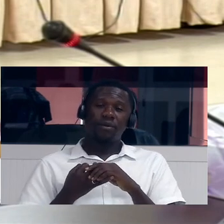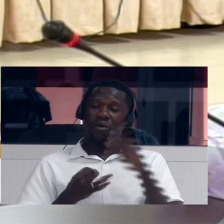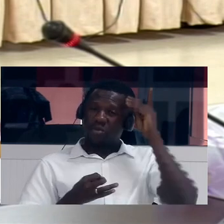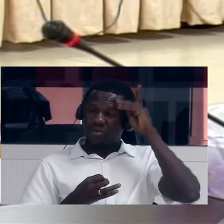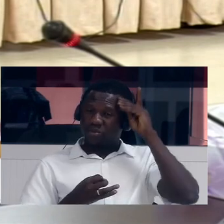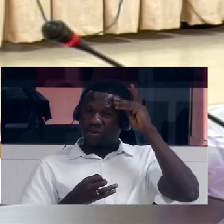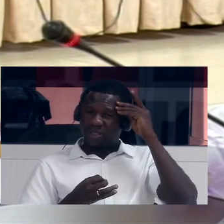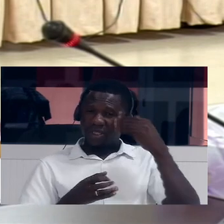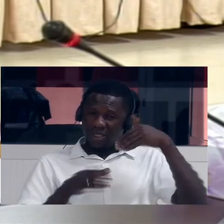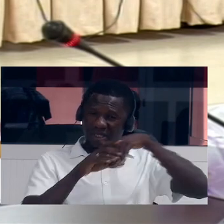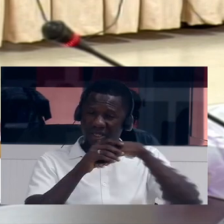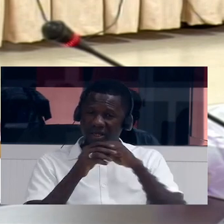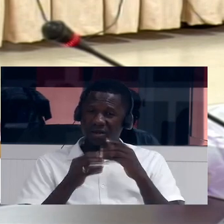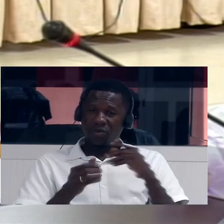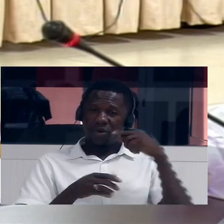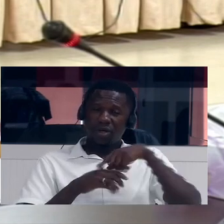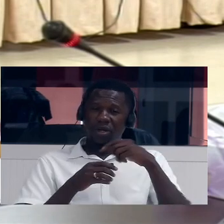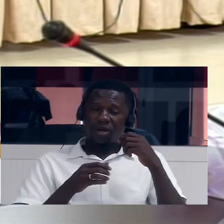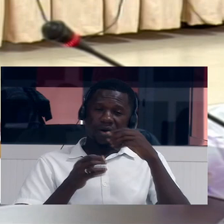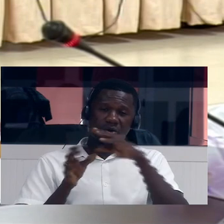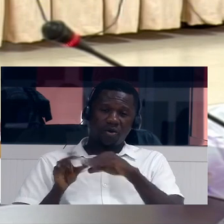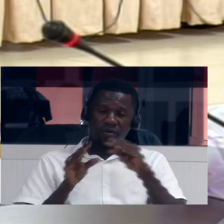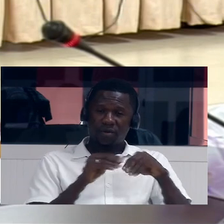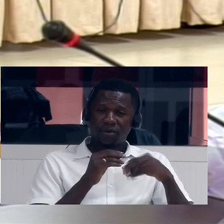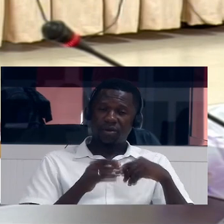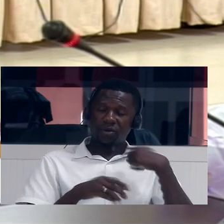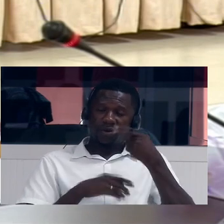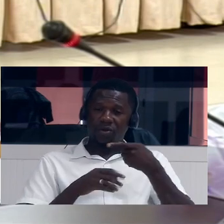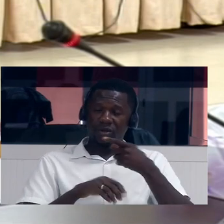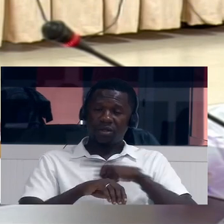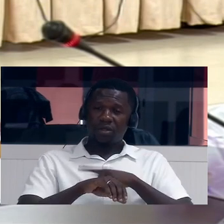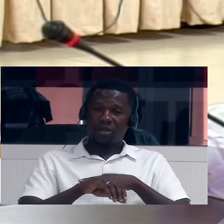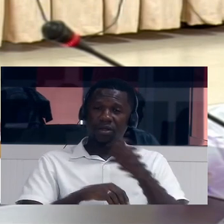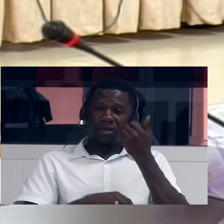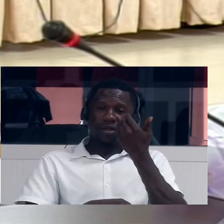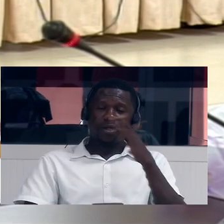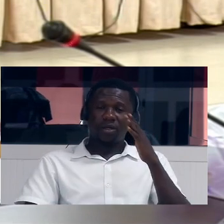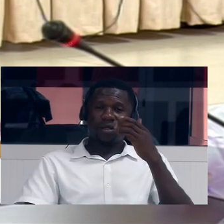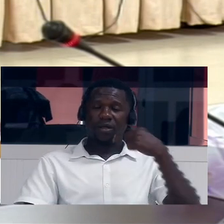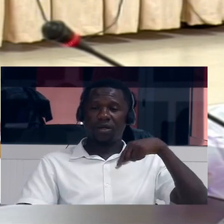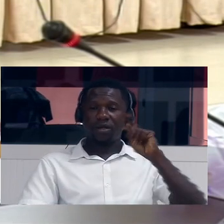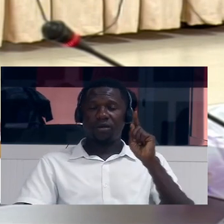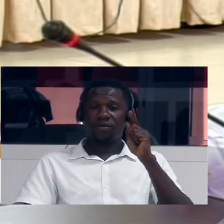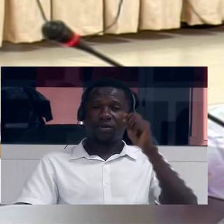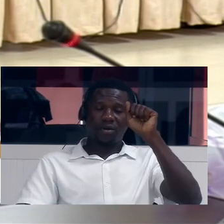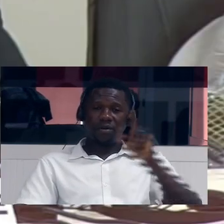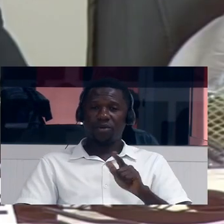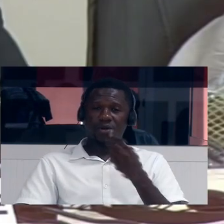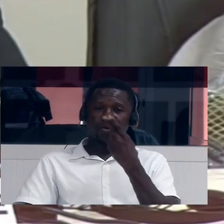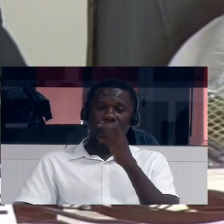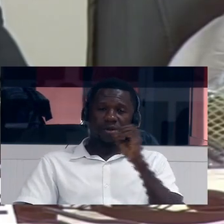political interference with the operation during the 10th and the 11th of April